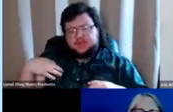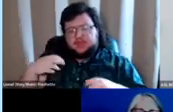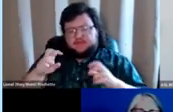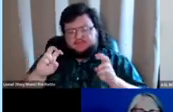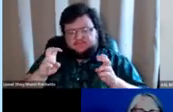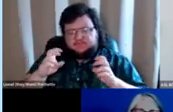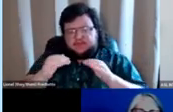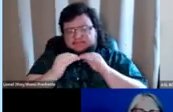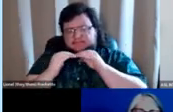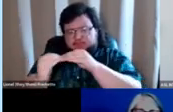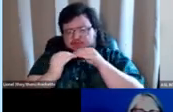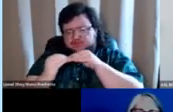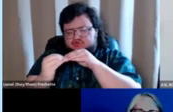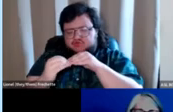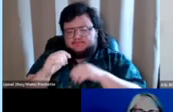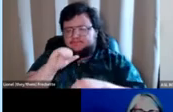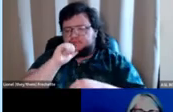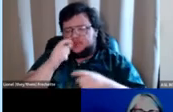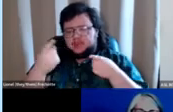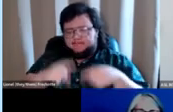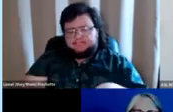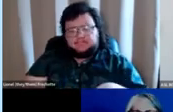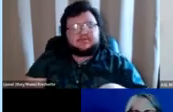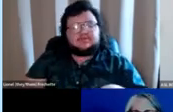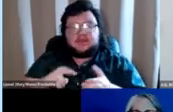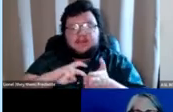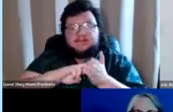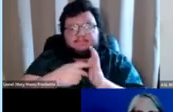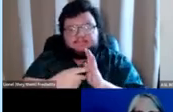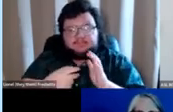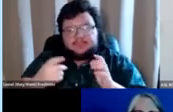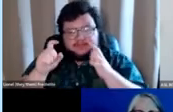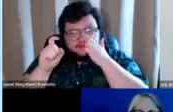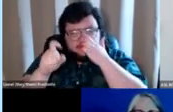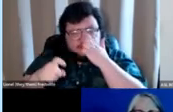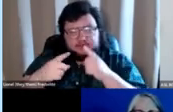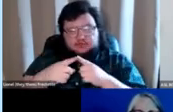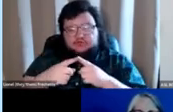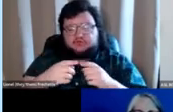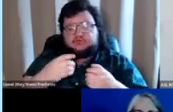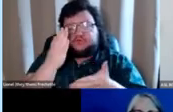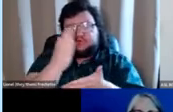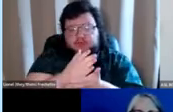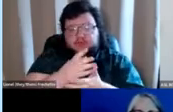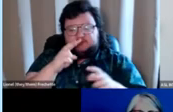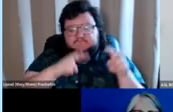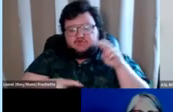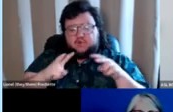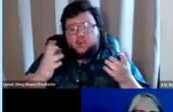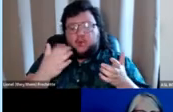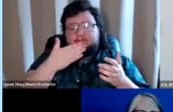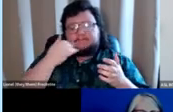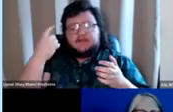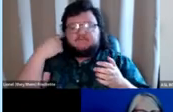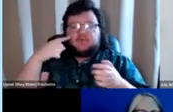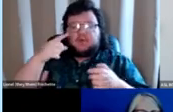there's no boundaries between the staff and the patient. There should be equality, and this doesn't happen, and the staff starts to take on like a parental